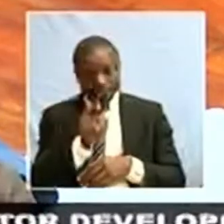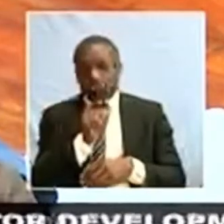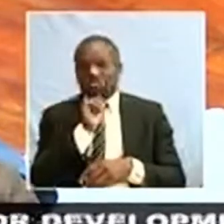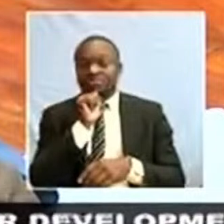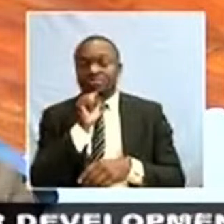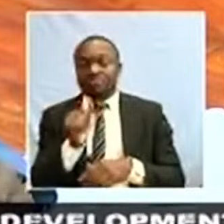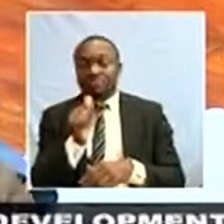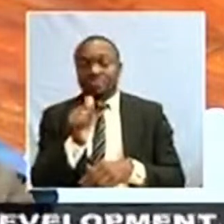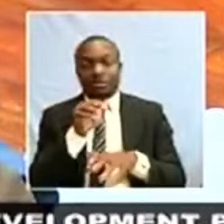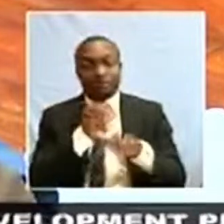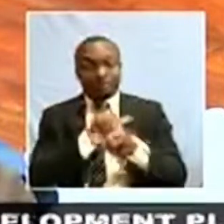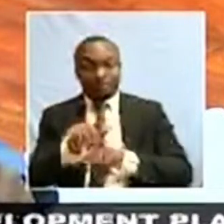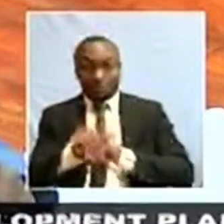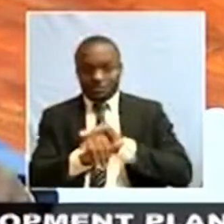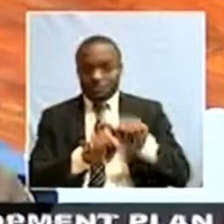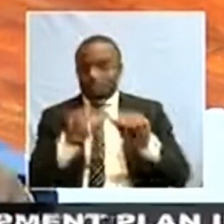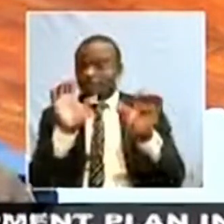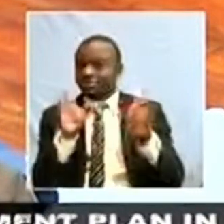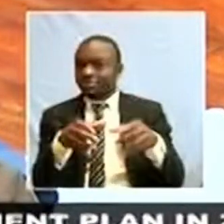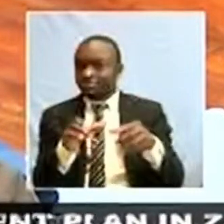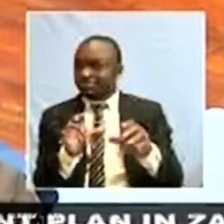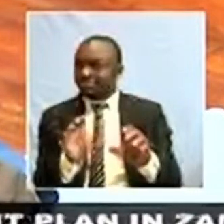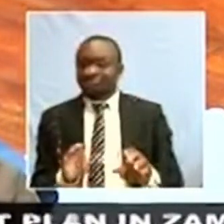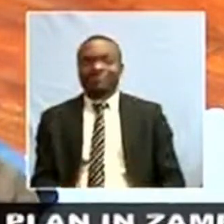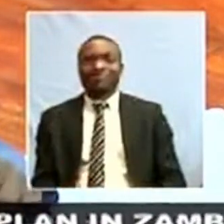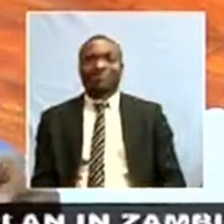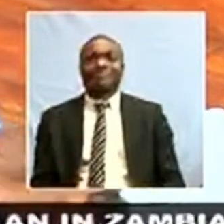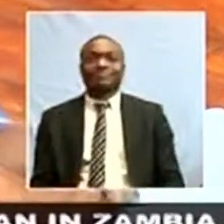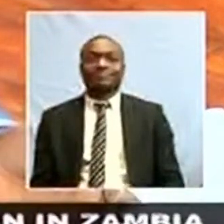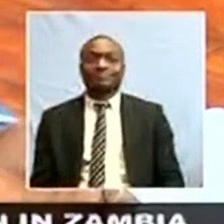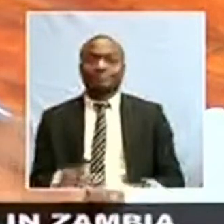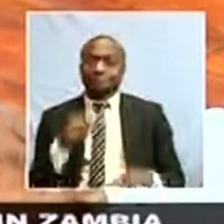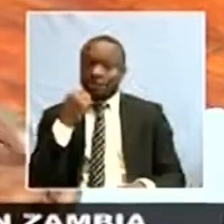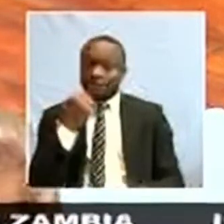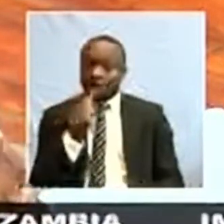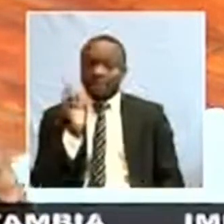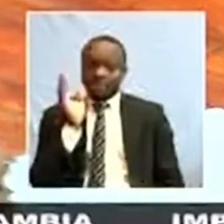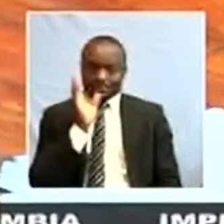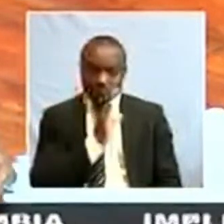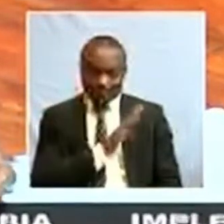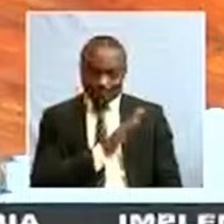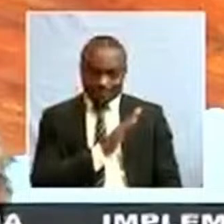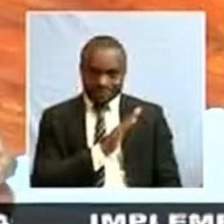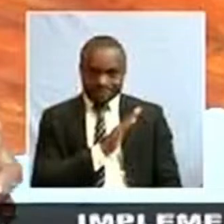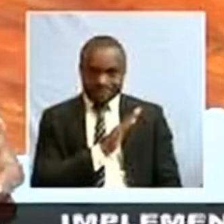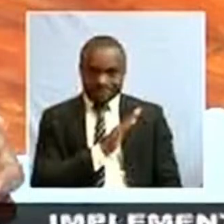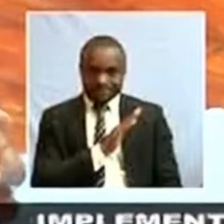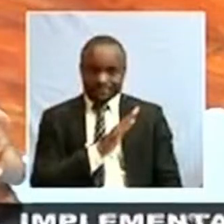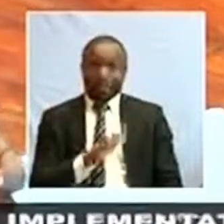choose to mislead or misinform this committee. Having said that,